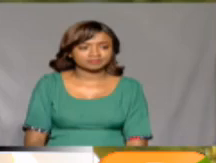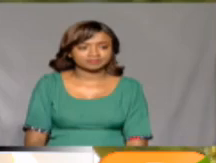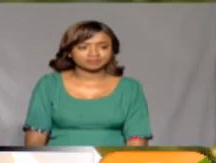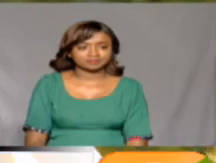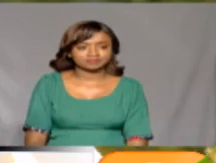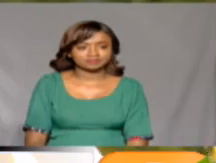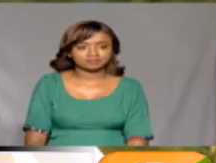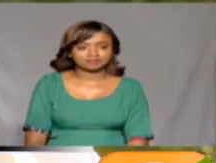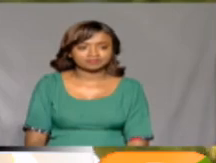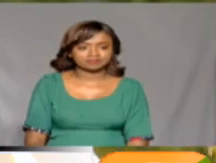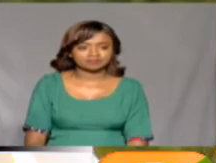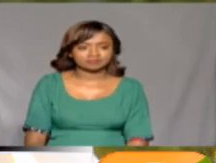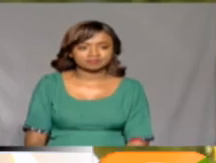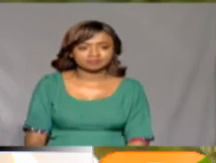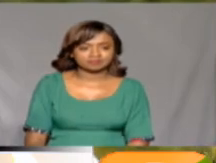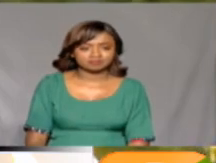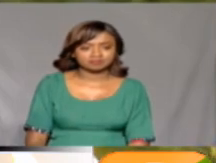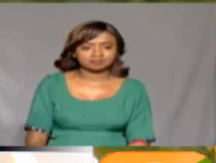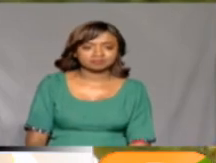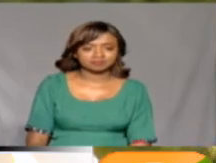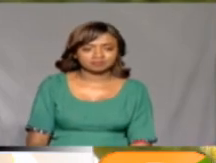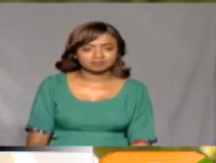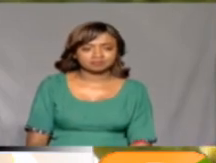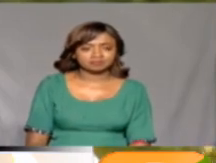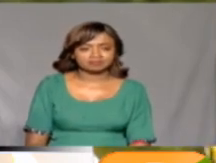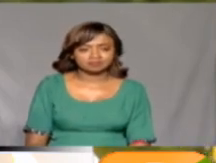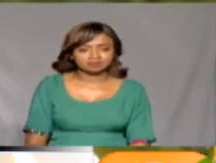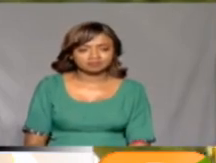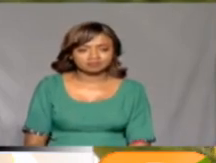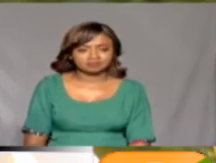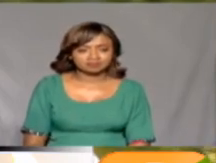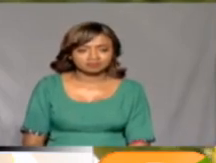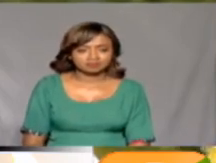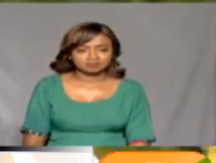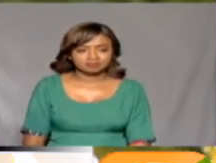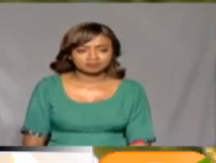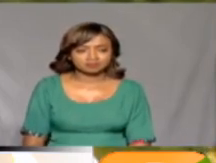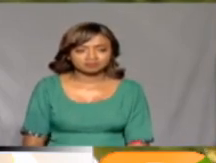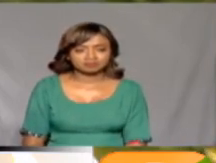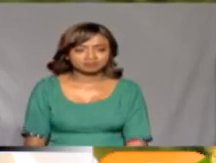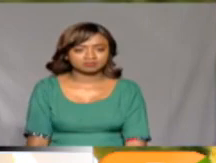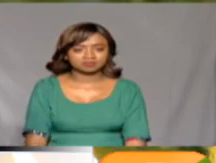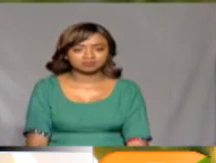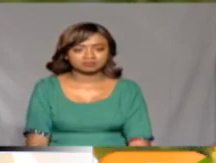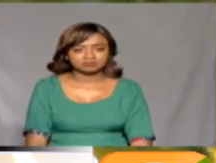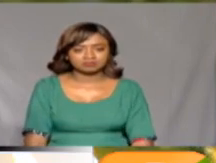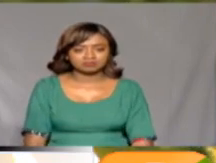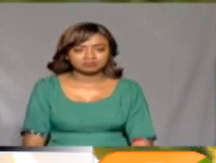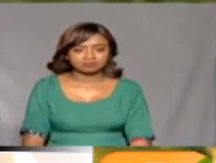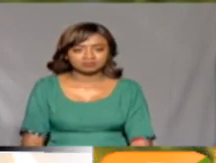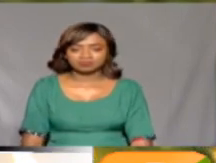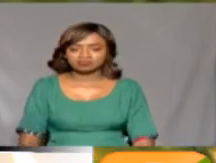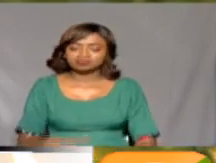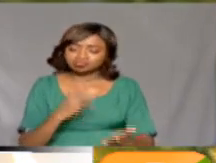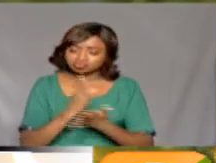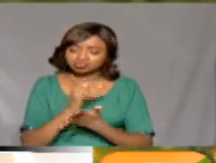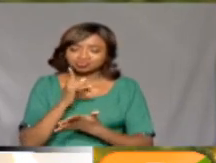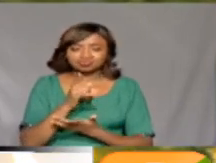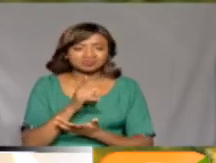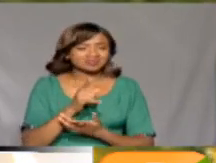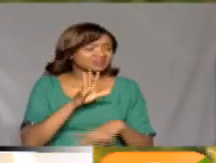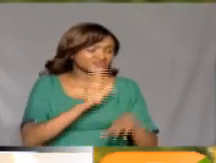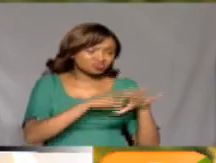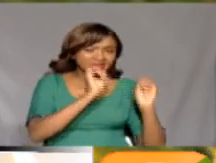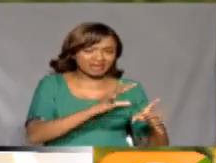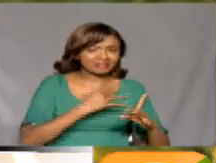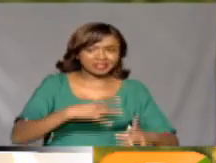say, so. Looking back. Because no, I don't think so. Because I think it was reckless for anybody to try